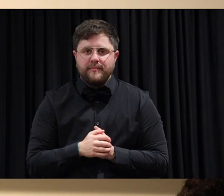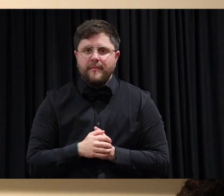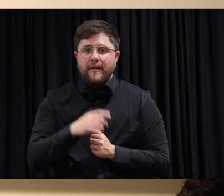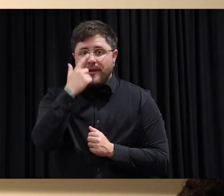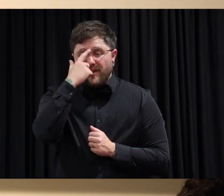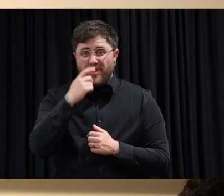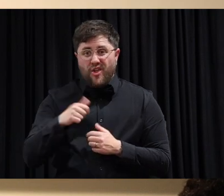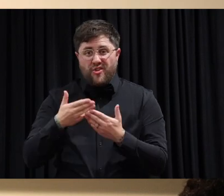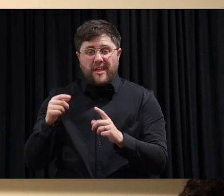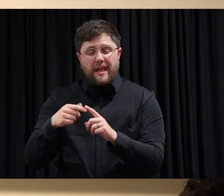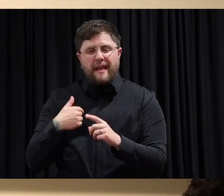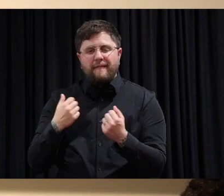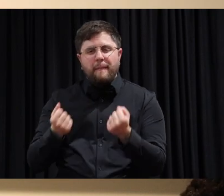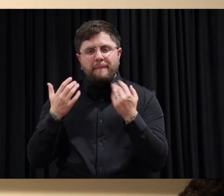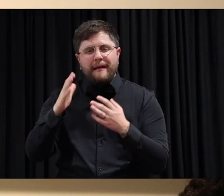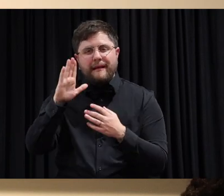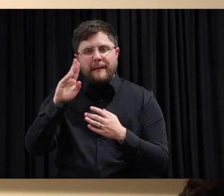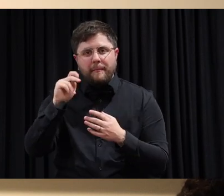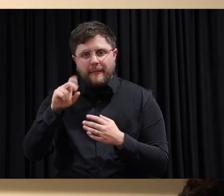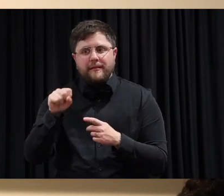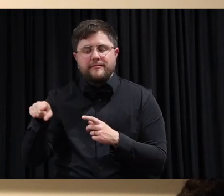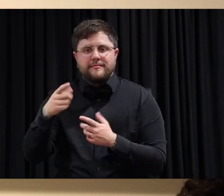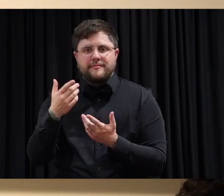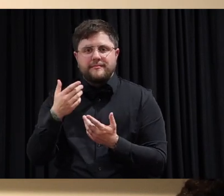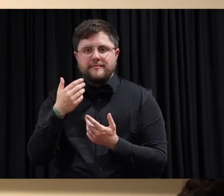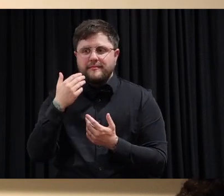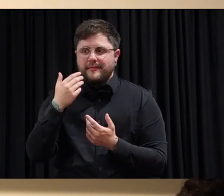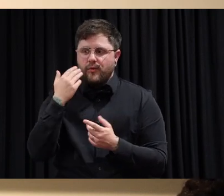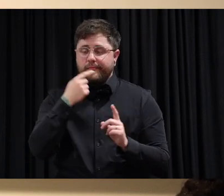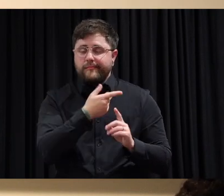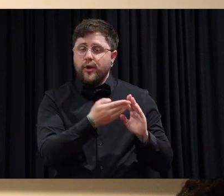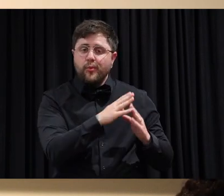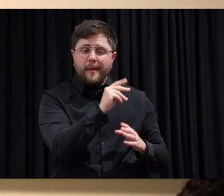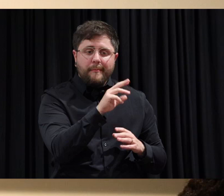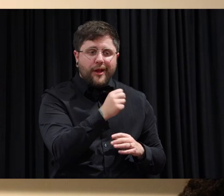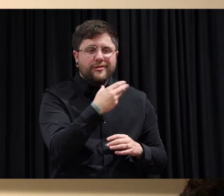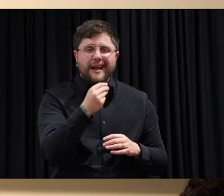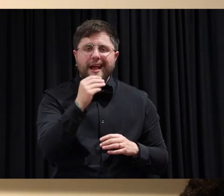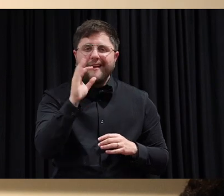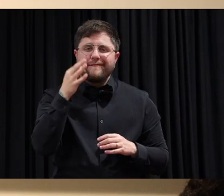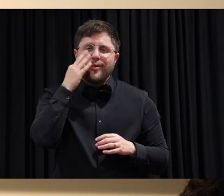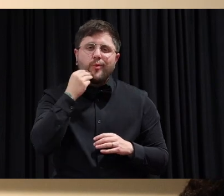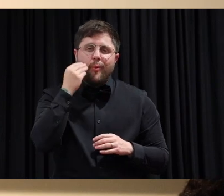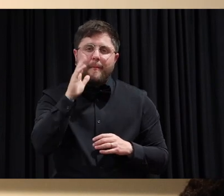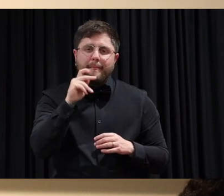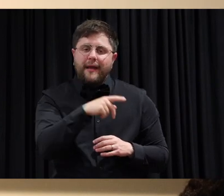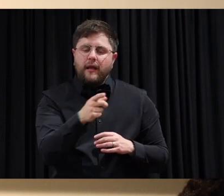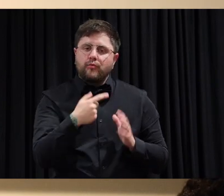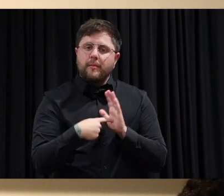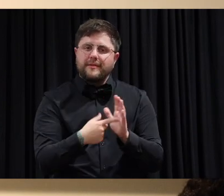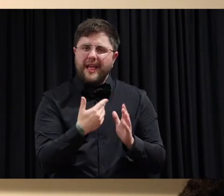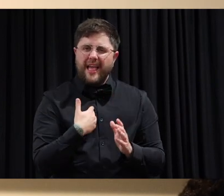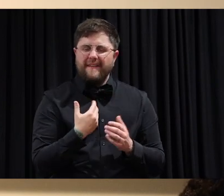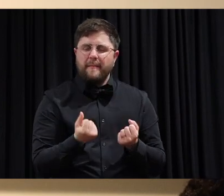a ton of banks. I would imagine almost everybody that Community Bankers represents and Federal Home Loan Bank has really unique products